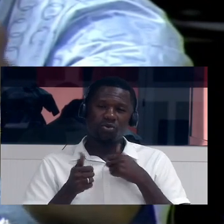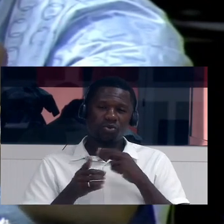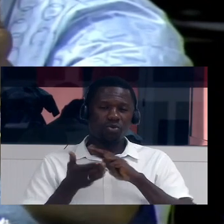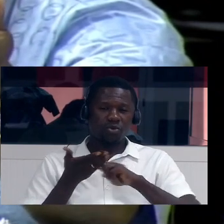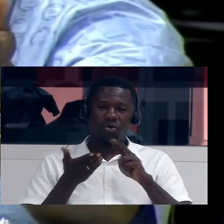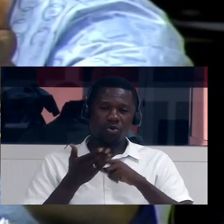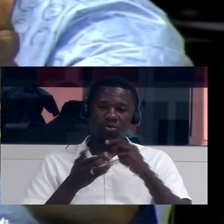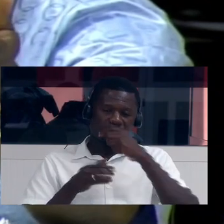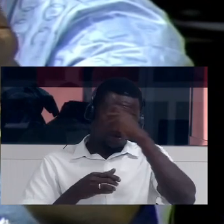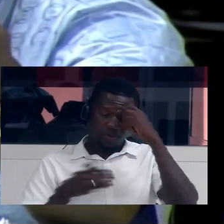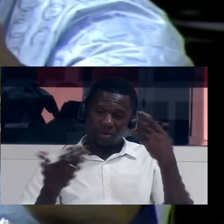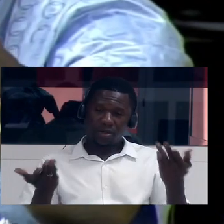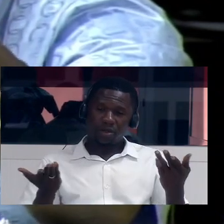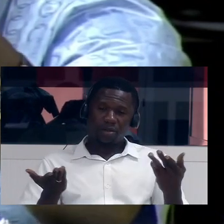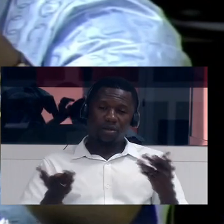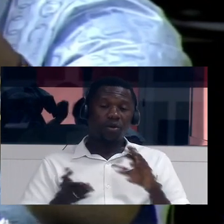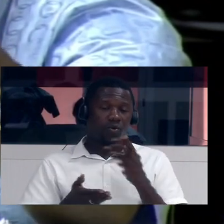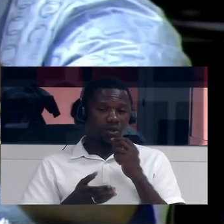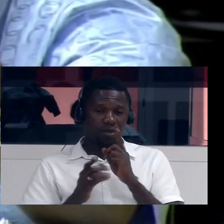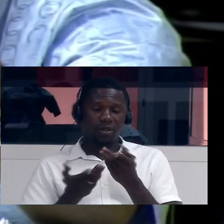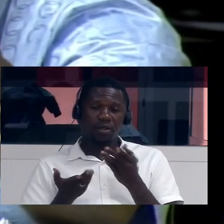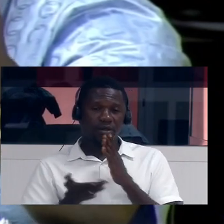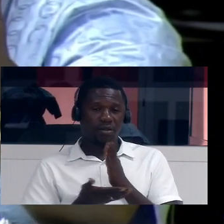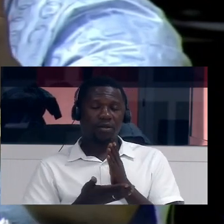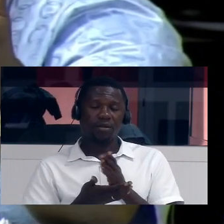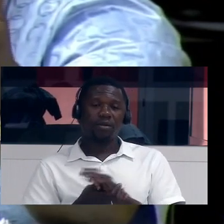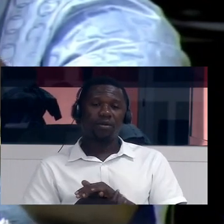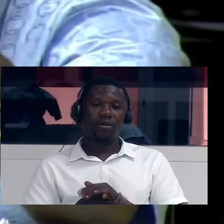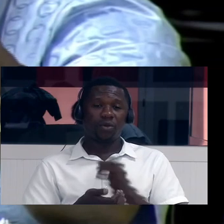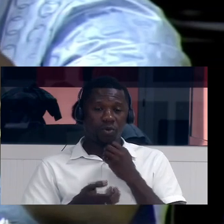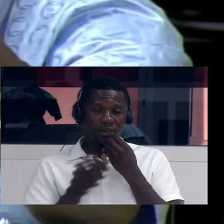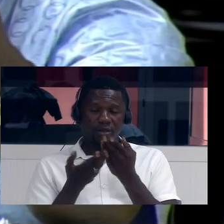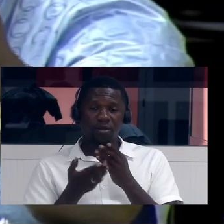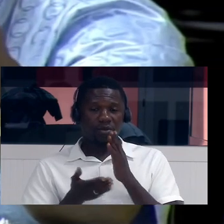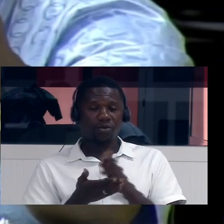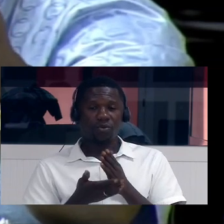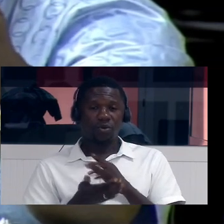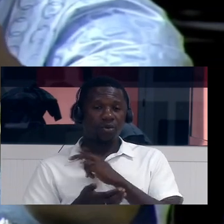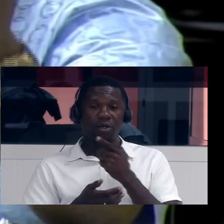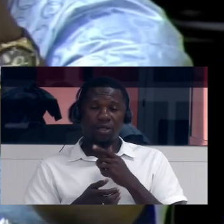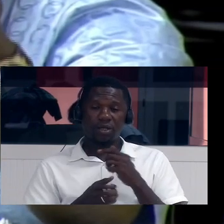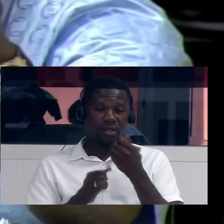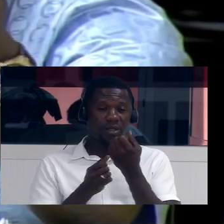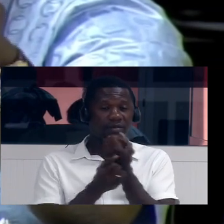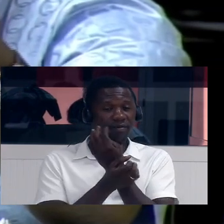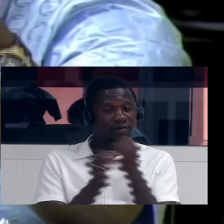normal operations. That's what I said, yeah. You were saying, therefore, you were not at liberty to